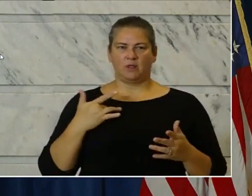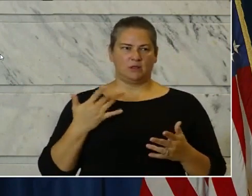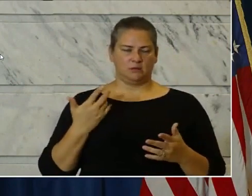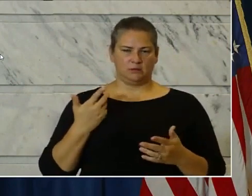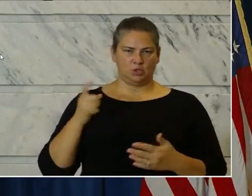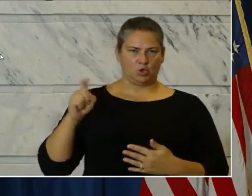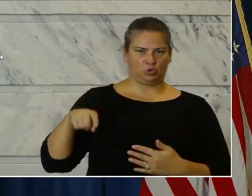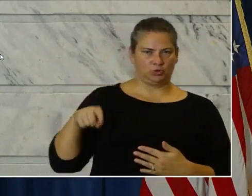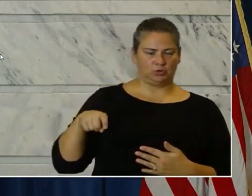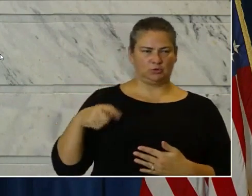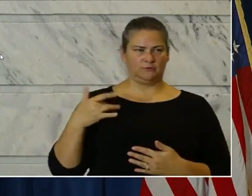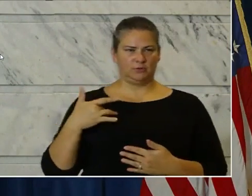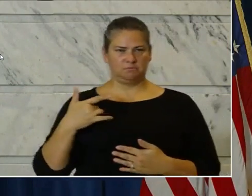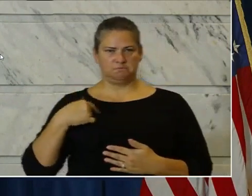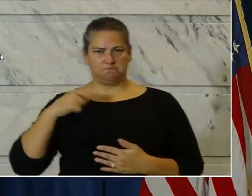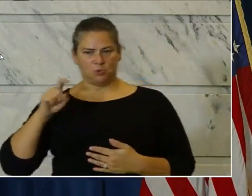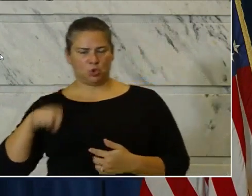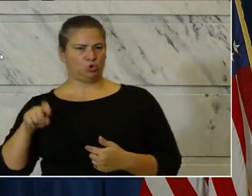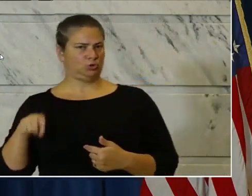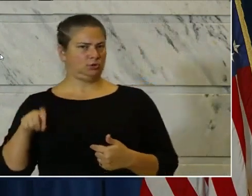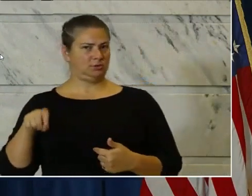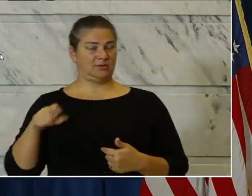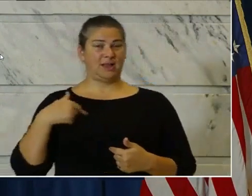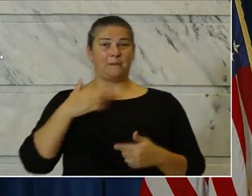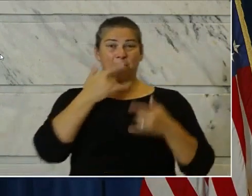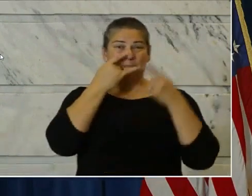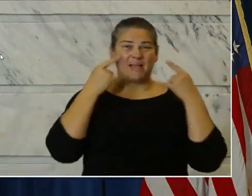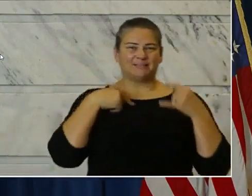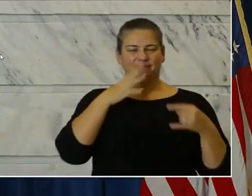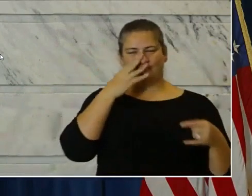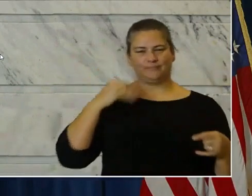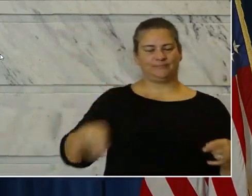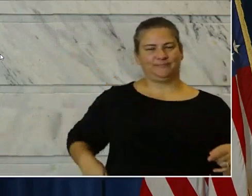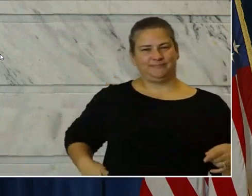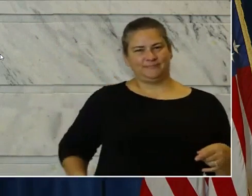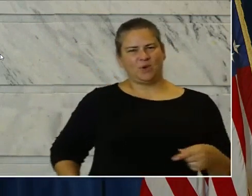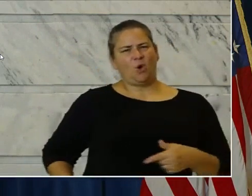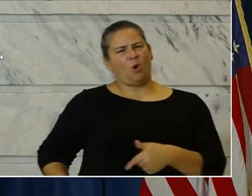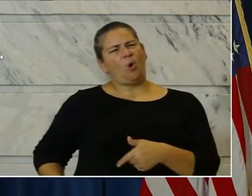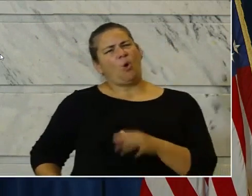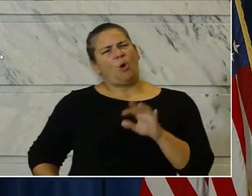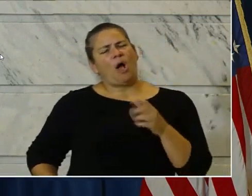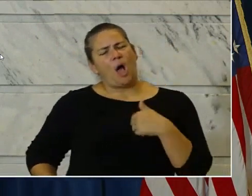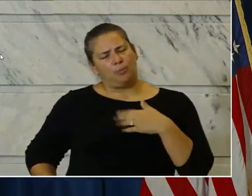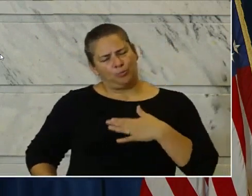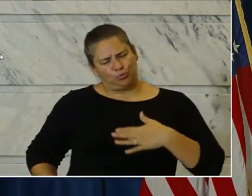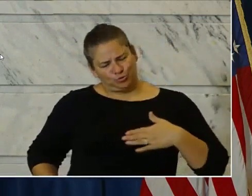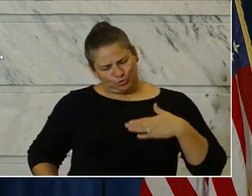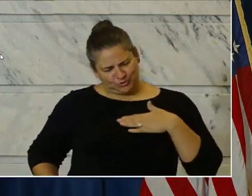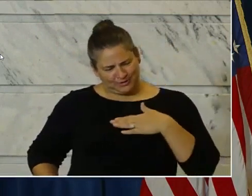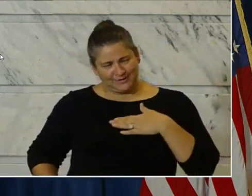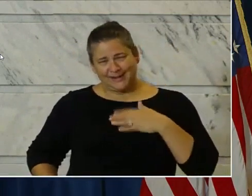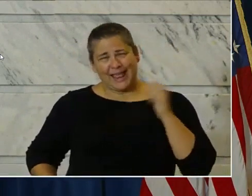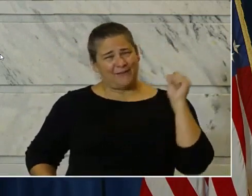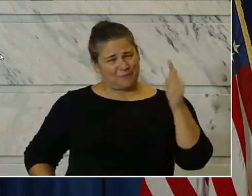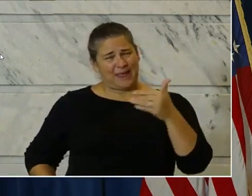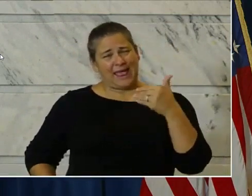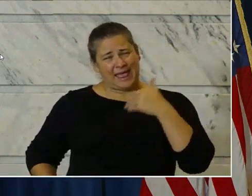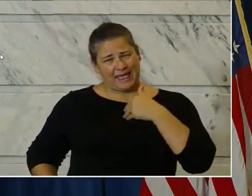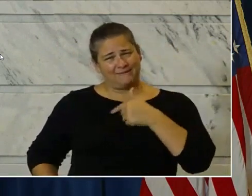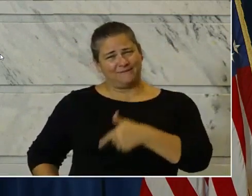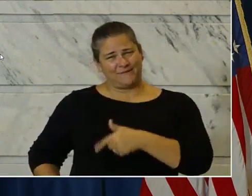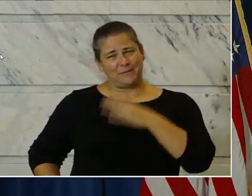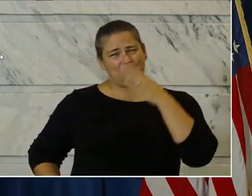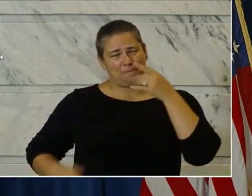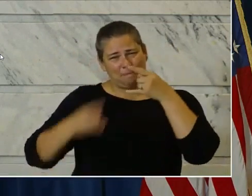it. It's not enough just to have a mask in your pocket, though I appreciate that you have one, and just about everybody does right now. But when we get